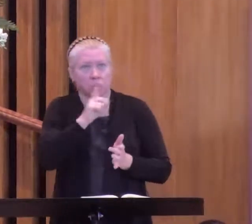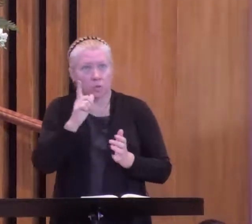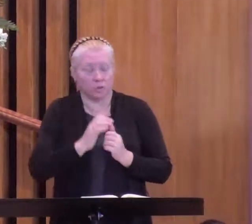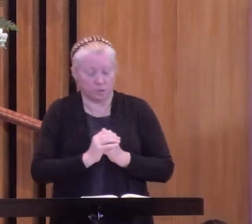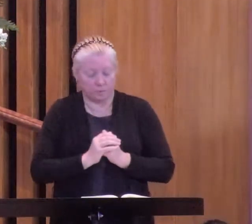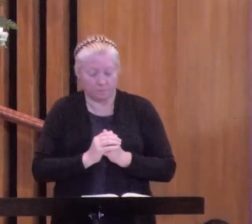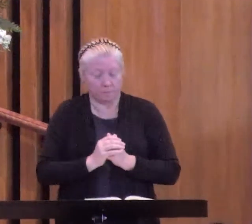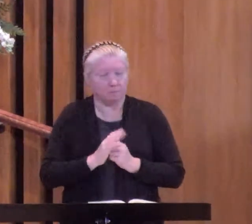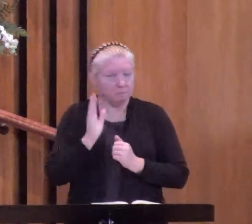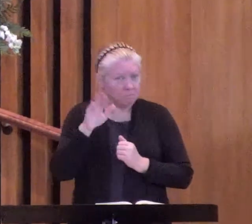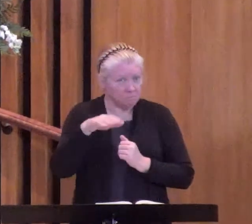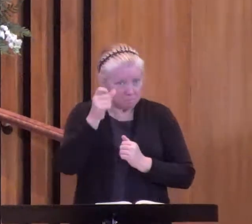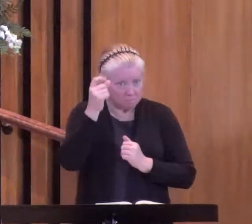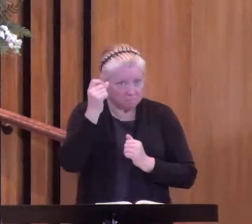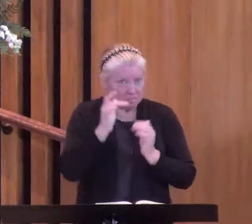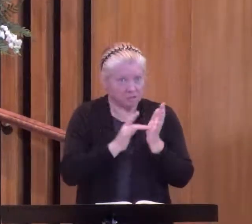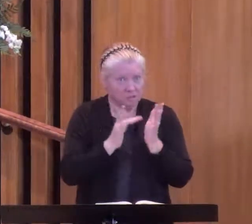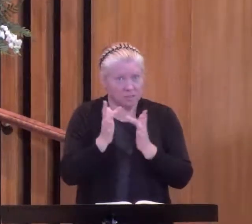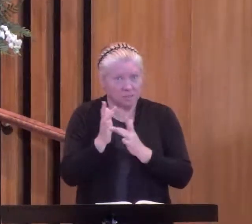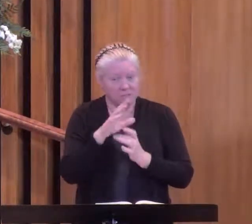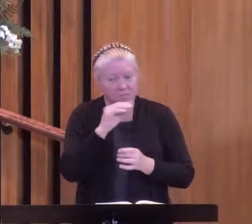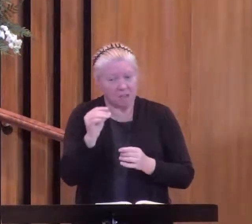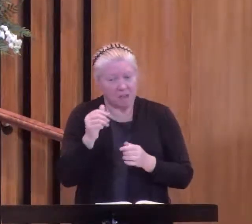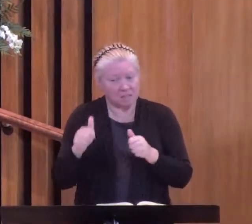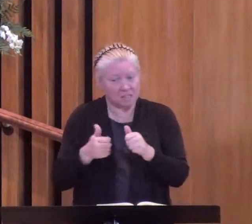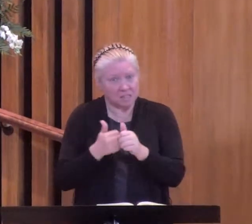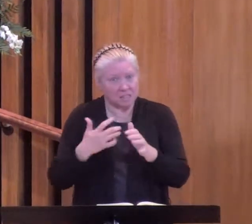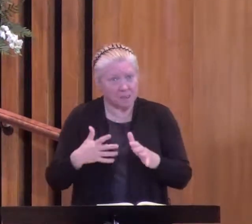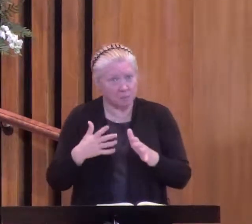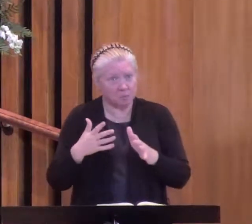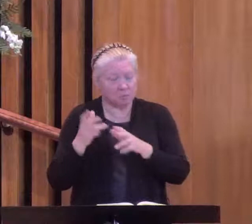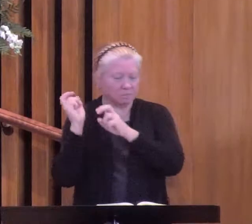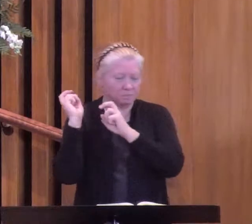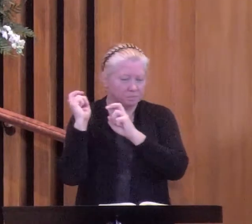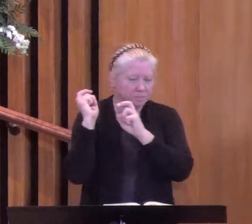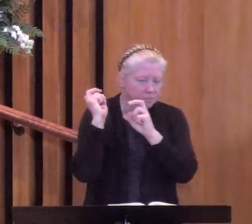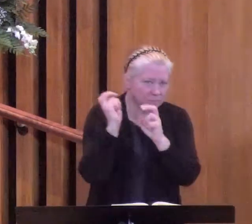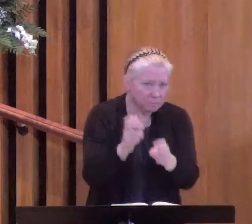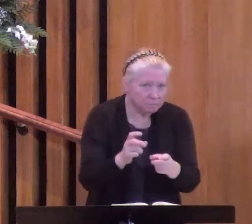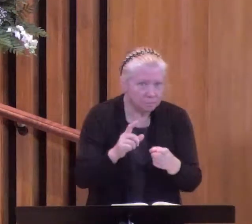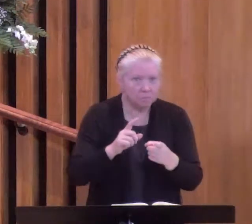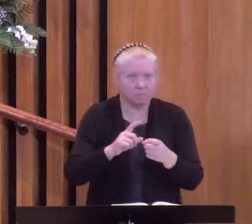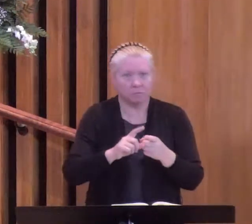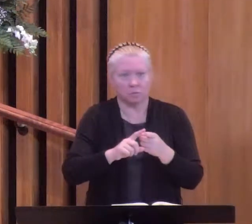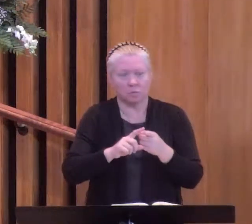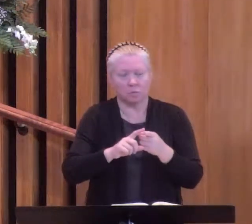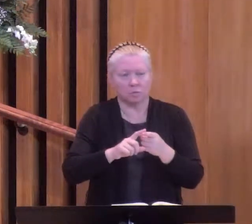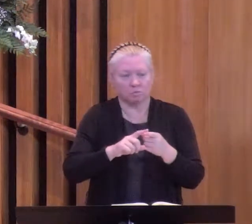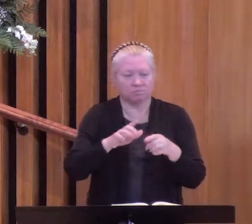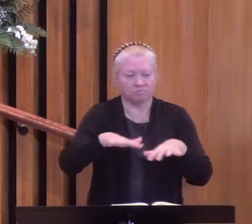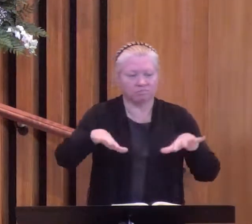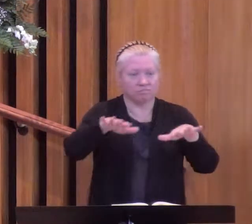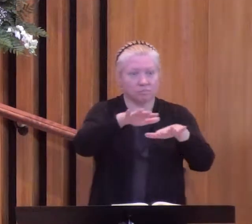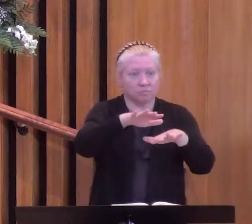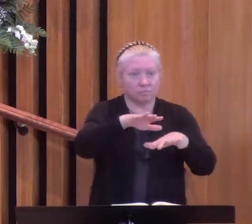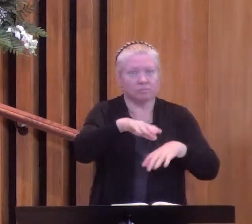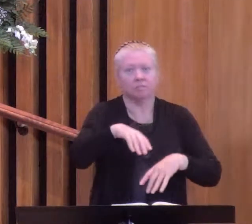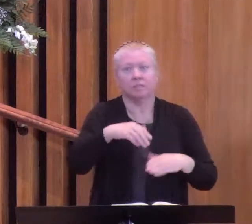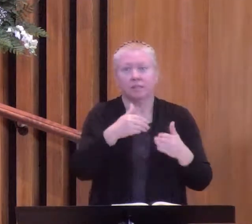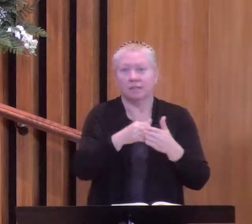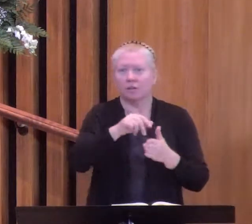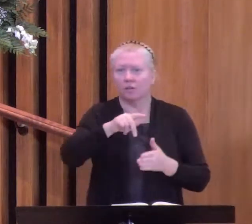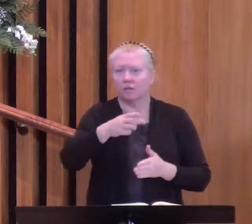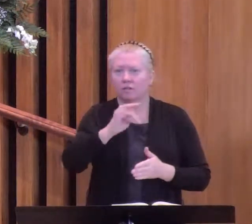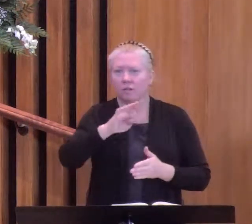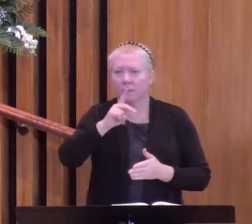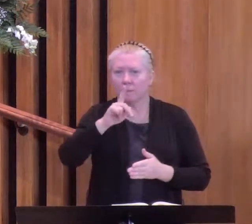Jesus and his disciples set out for the villages of Caesarea Philippi. Along the way, he asked